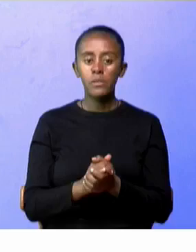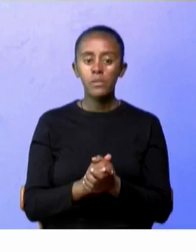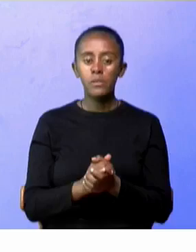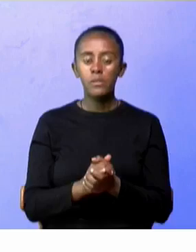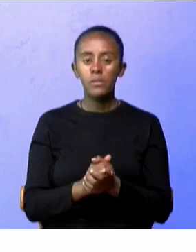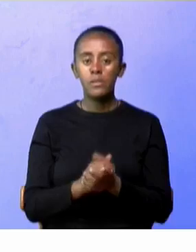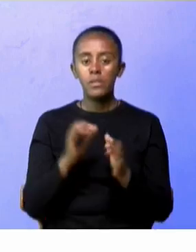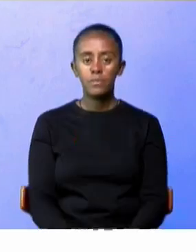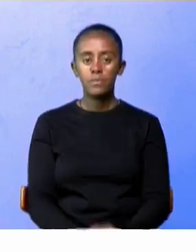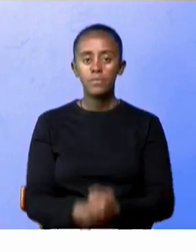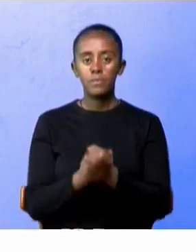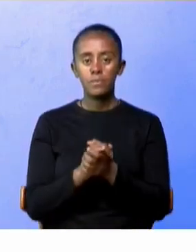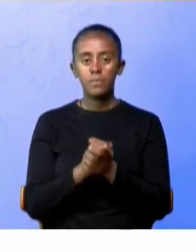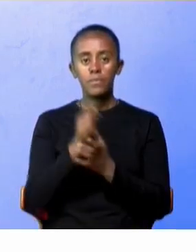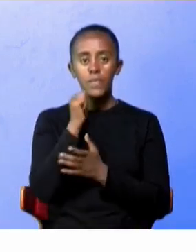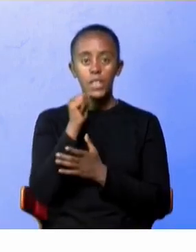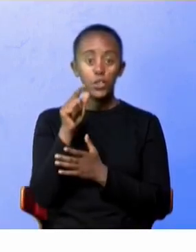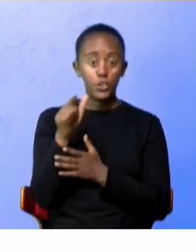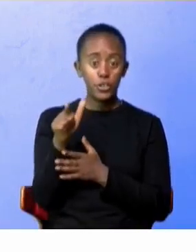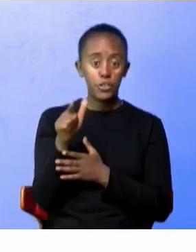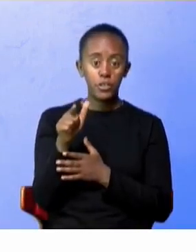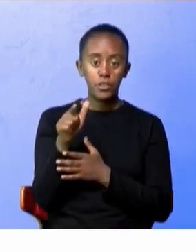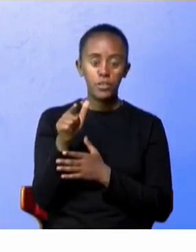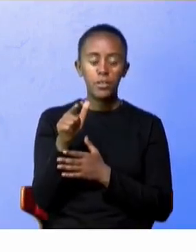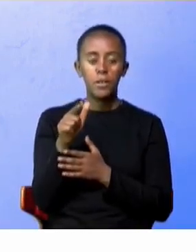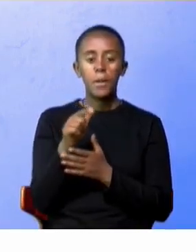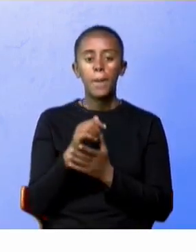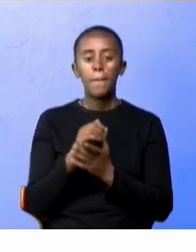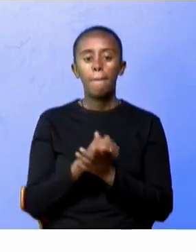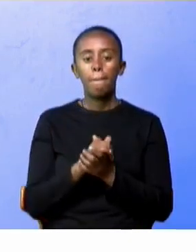As an object. She